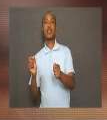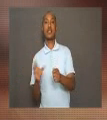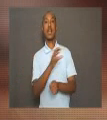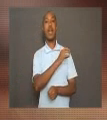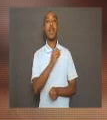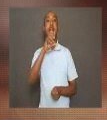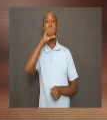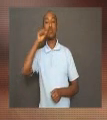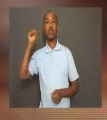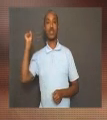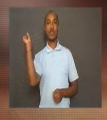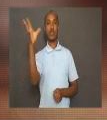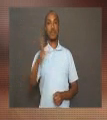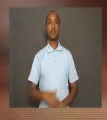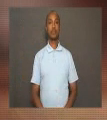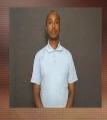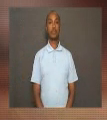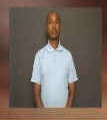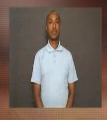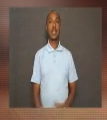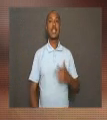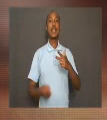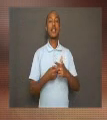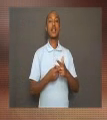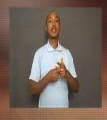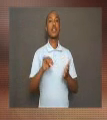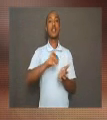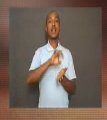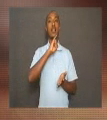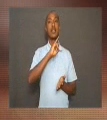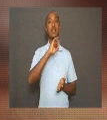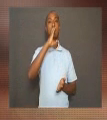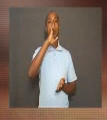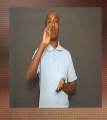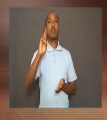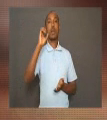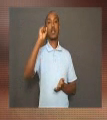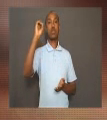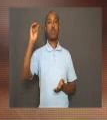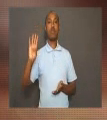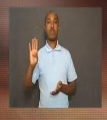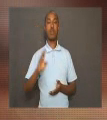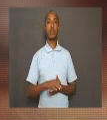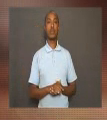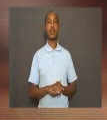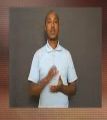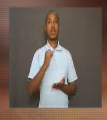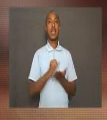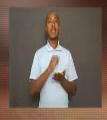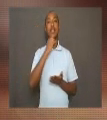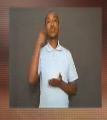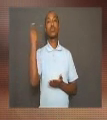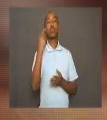and explosives. The third salt is copper 2 sulfate. It is used